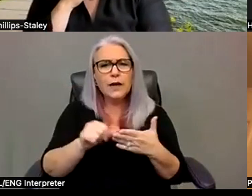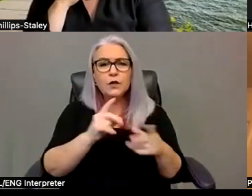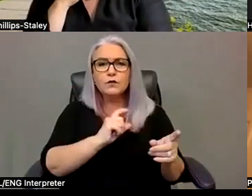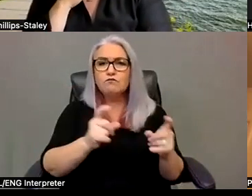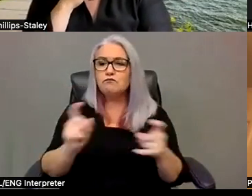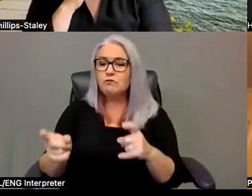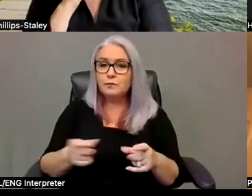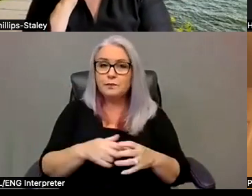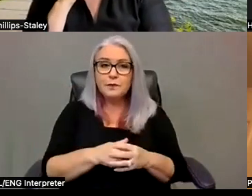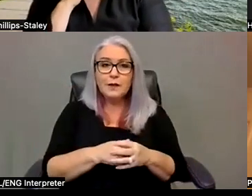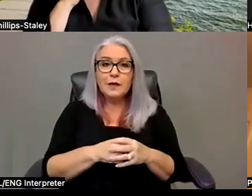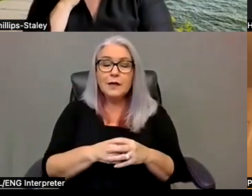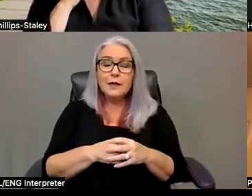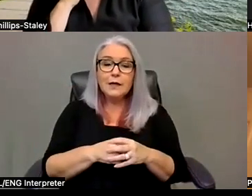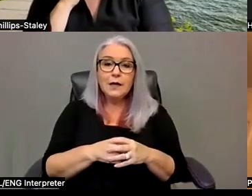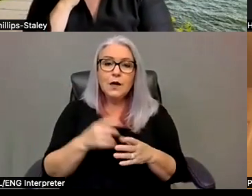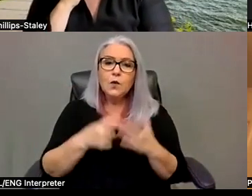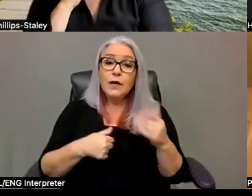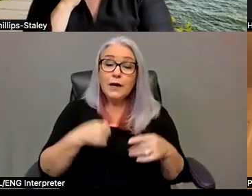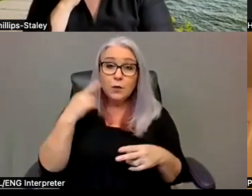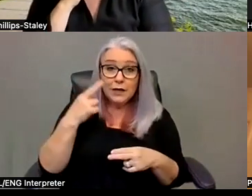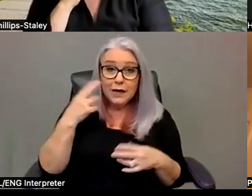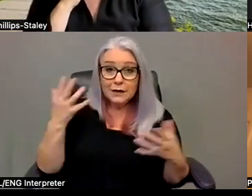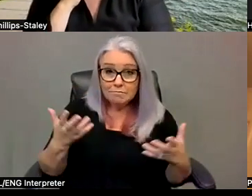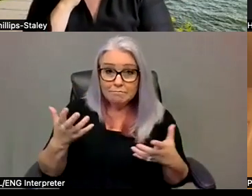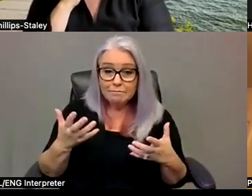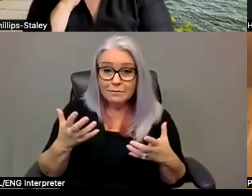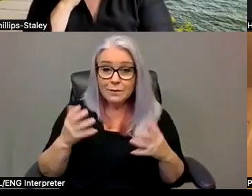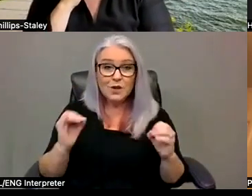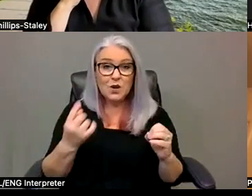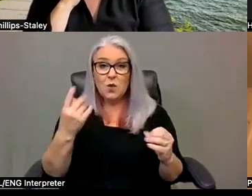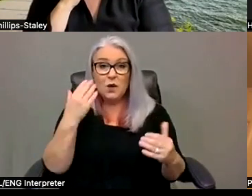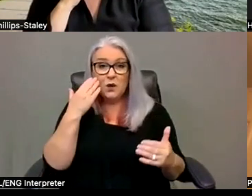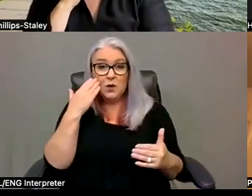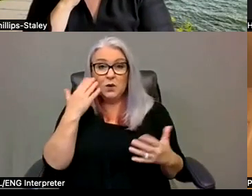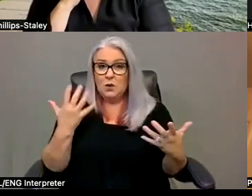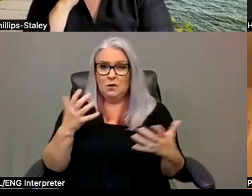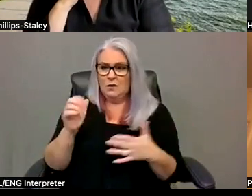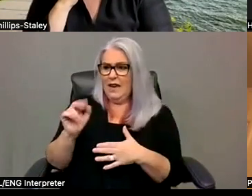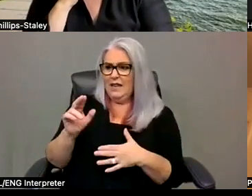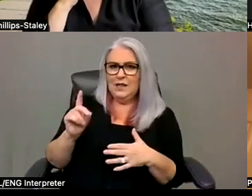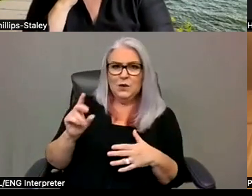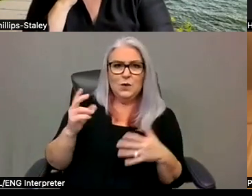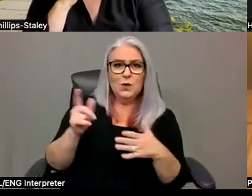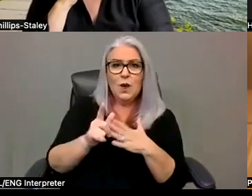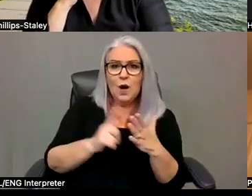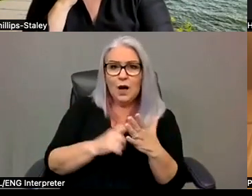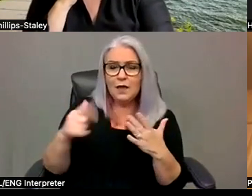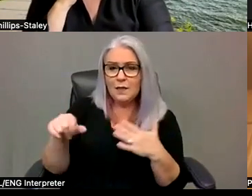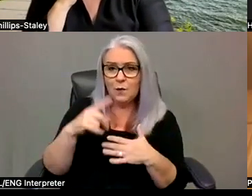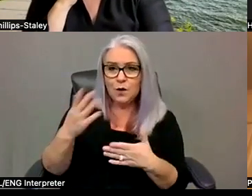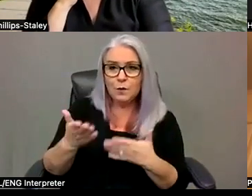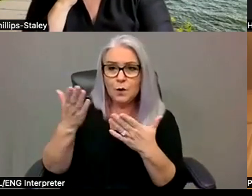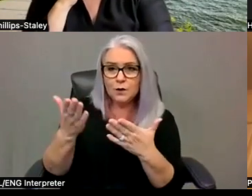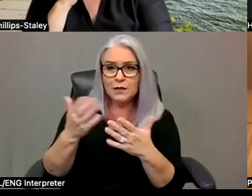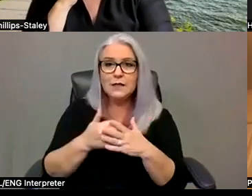total. And what I realized from that was nobody knew about the ADU law that the village was proposing. So